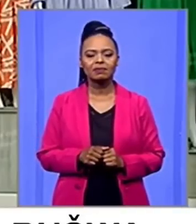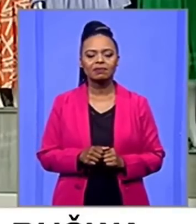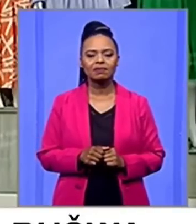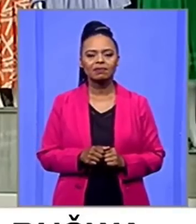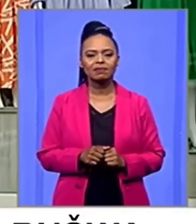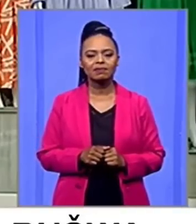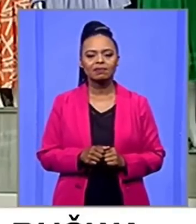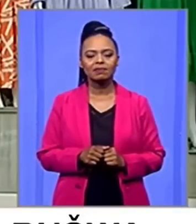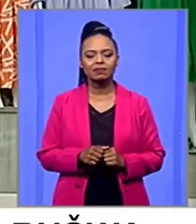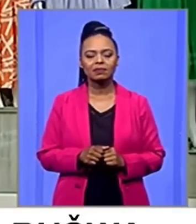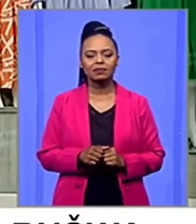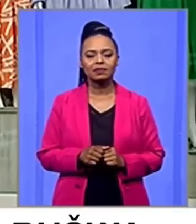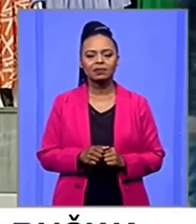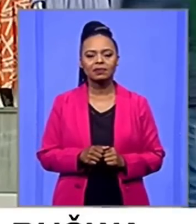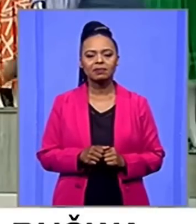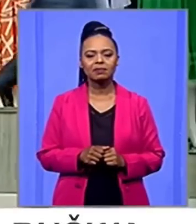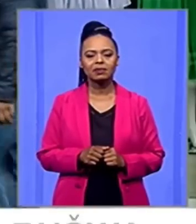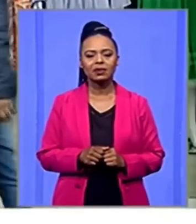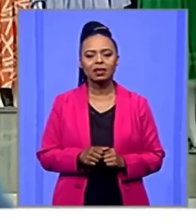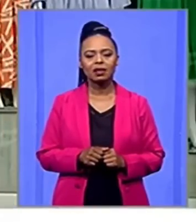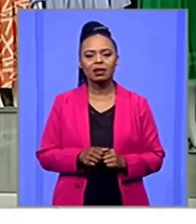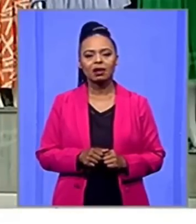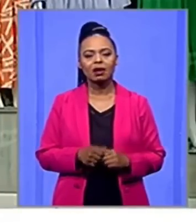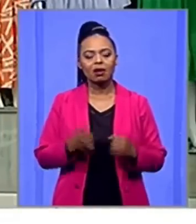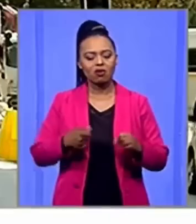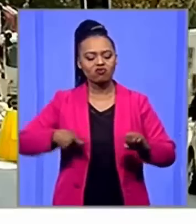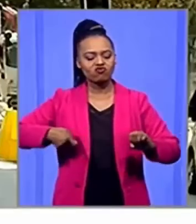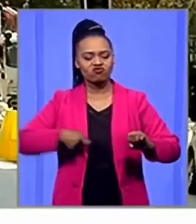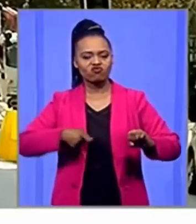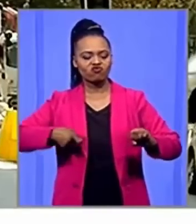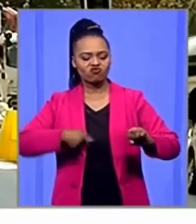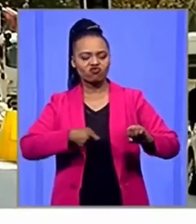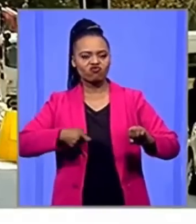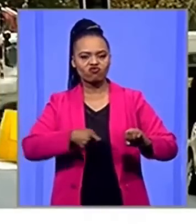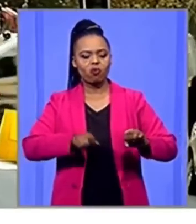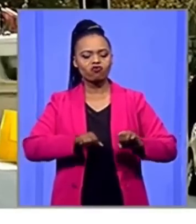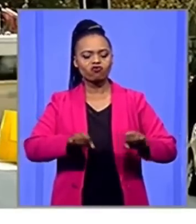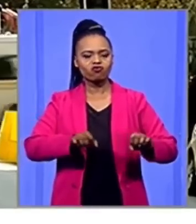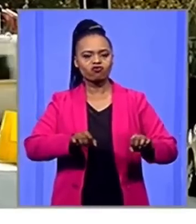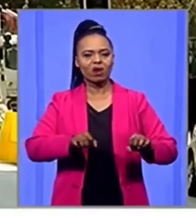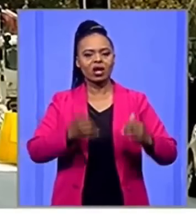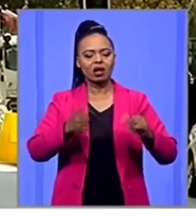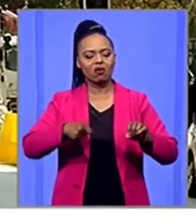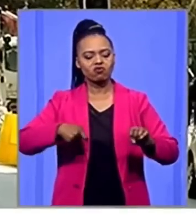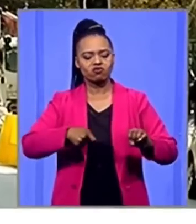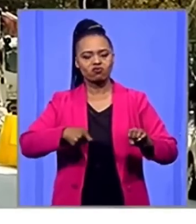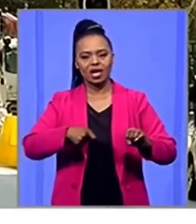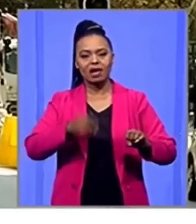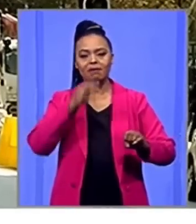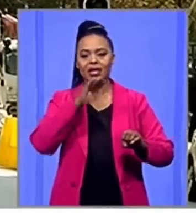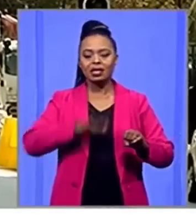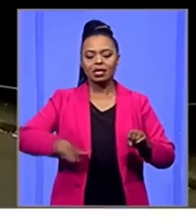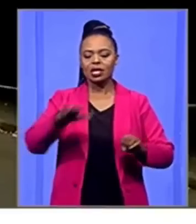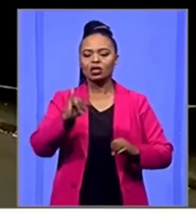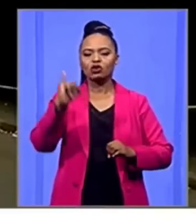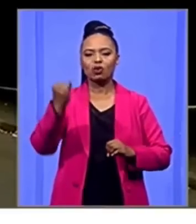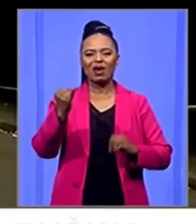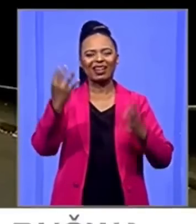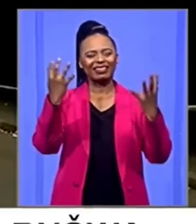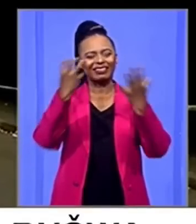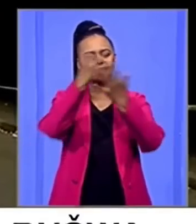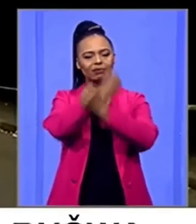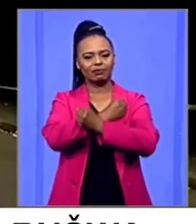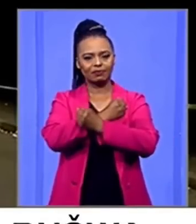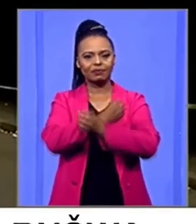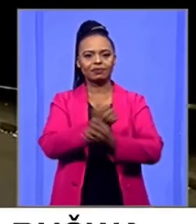Go tlogela fela medumo ya di-generatara mme seno ke sesupo sa gore motlakase ga ise o baakangwe mo toropong. Go thunya